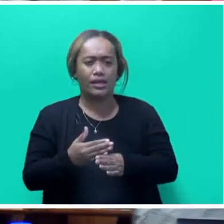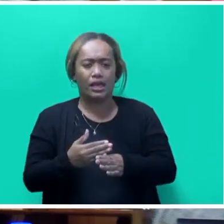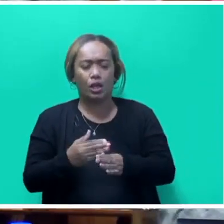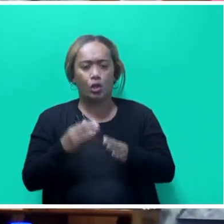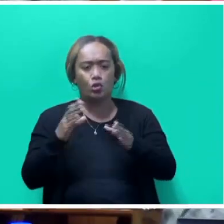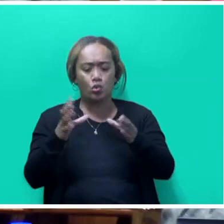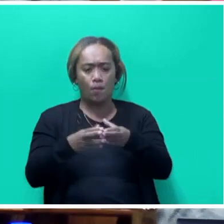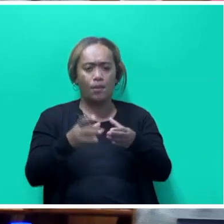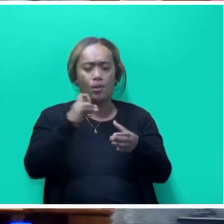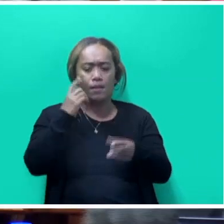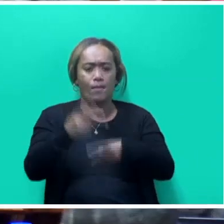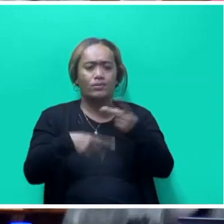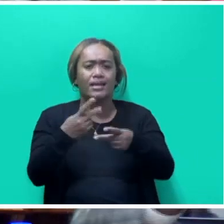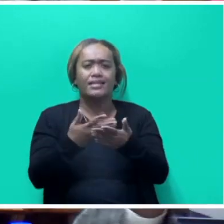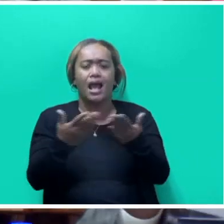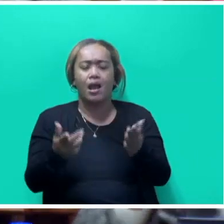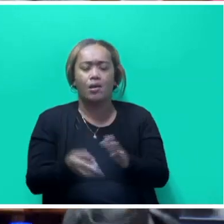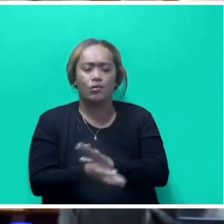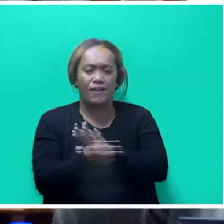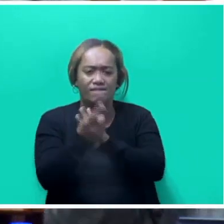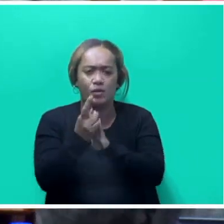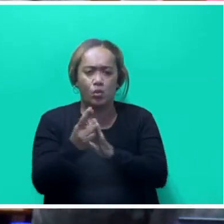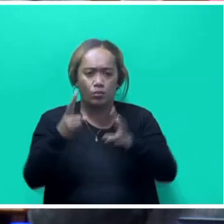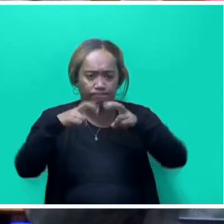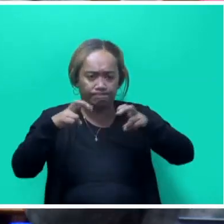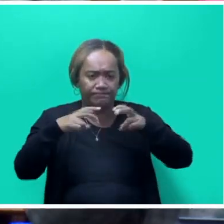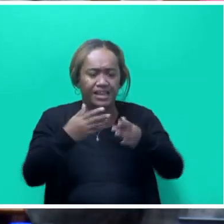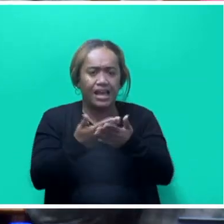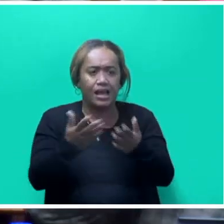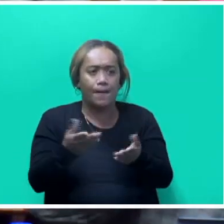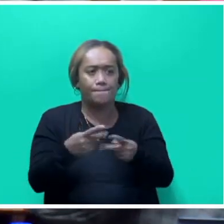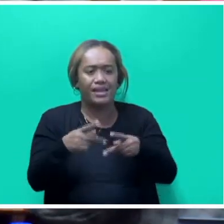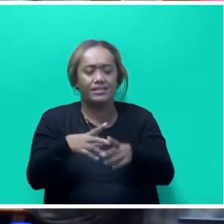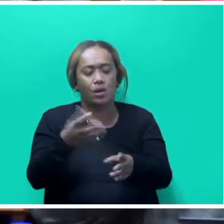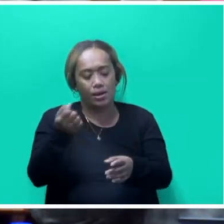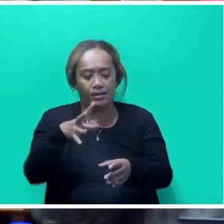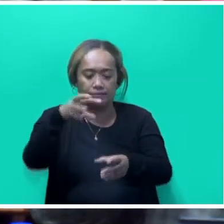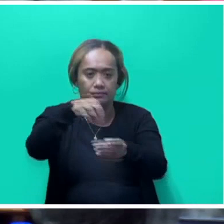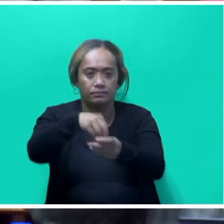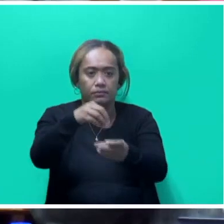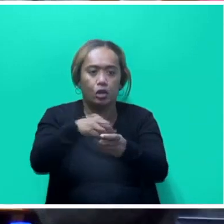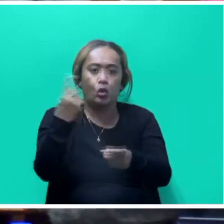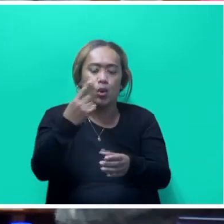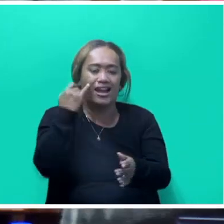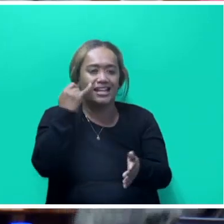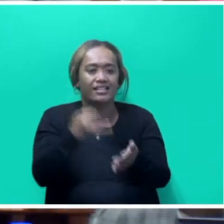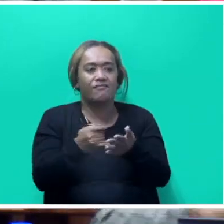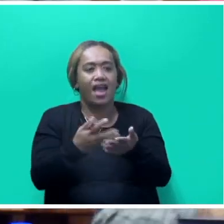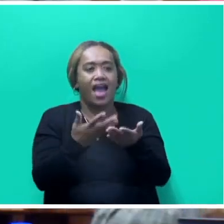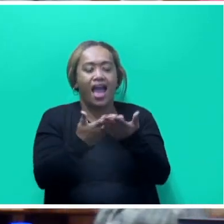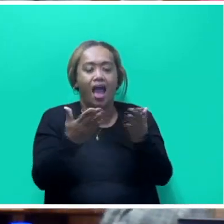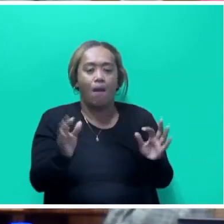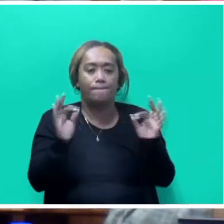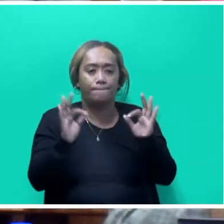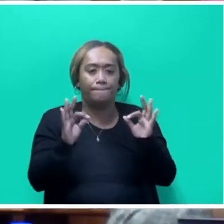current legislation in place and holding consultations with the important stakeholders to identify the most appropriate